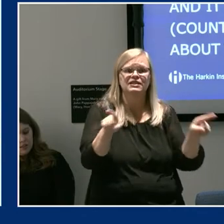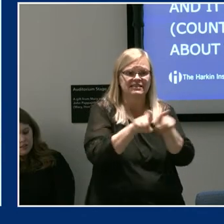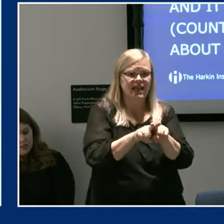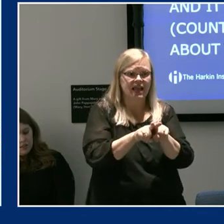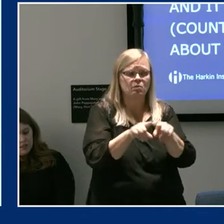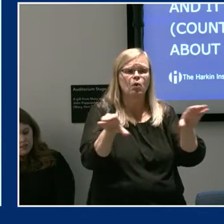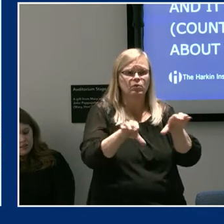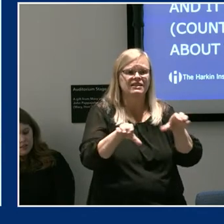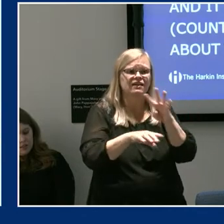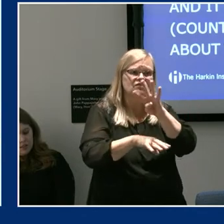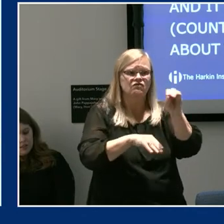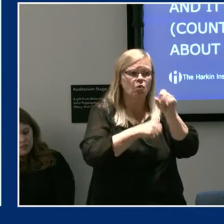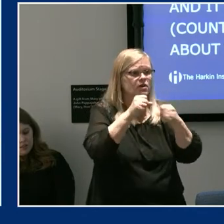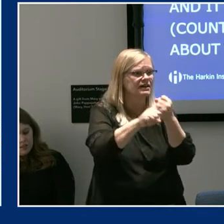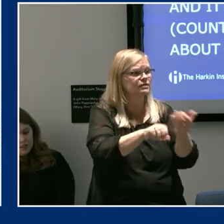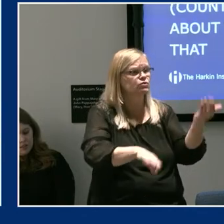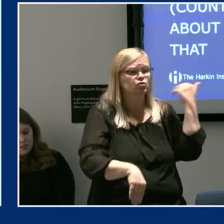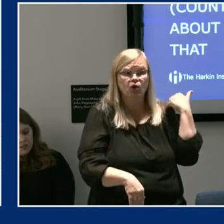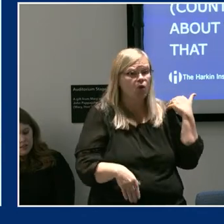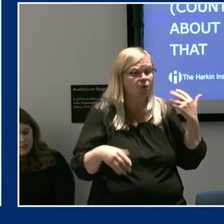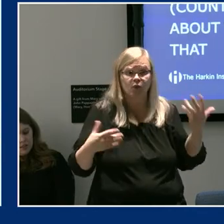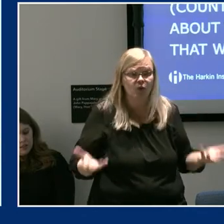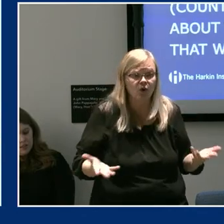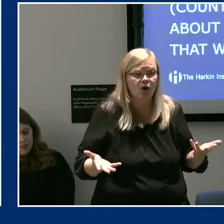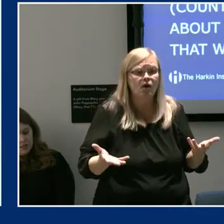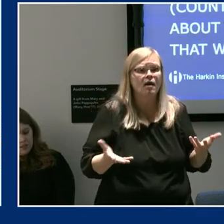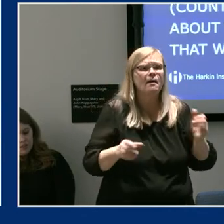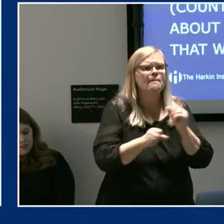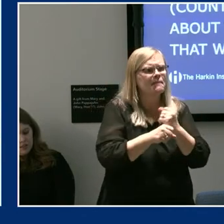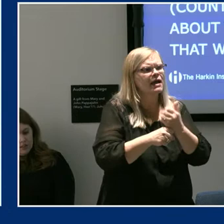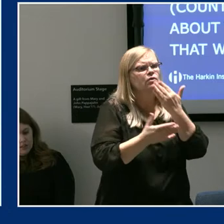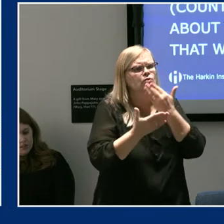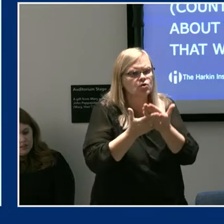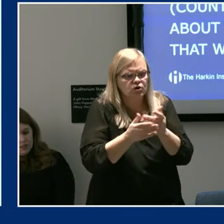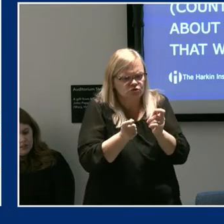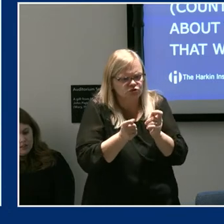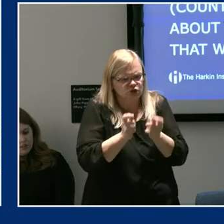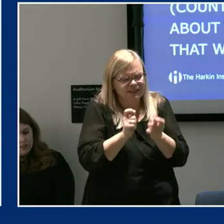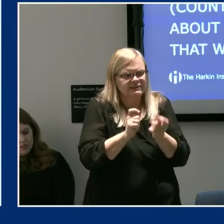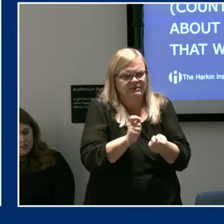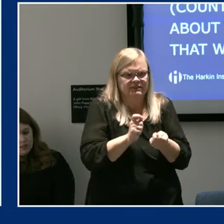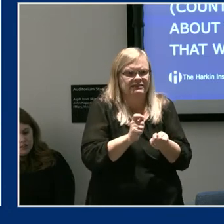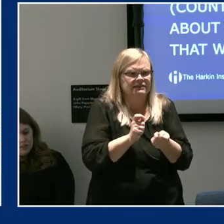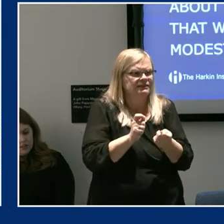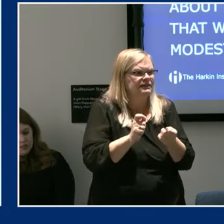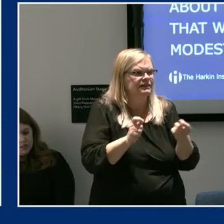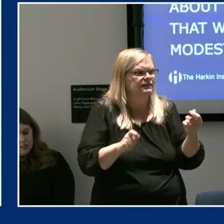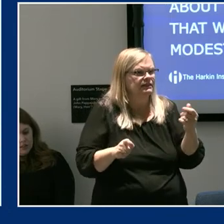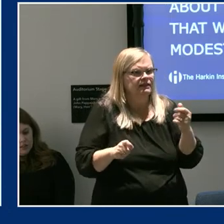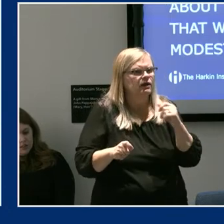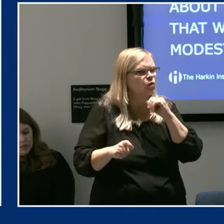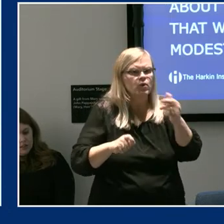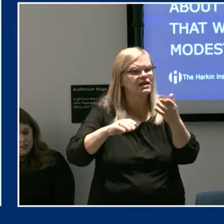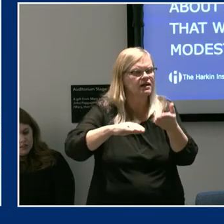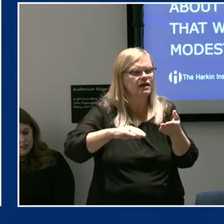40 years ago, and that is to make modest adjustments. And we didn't raise the cap.